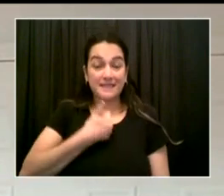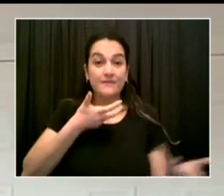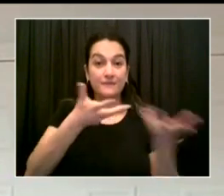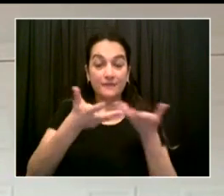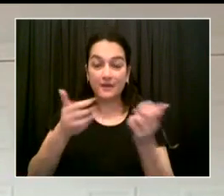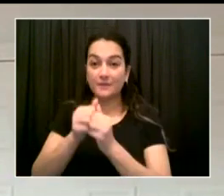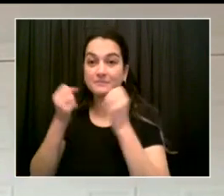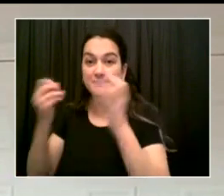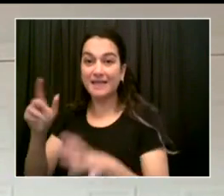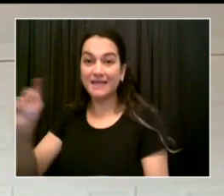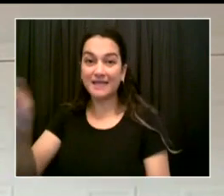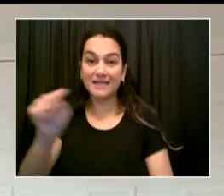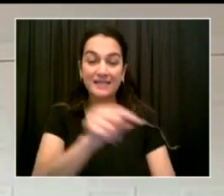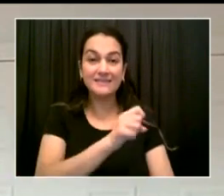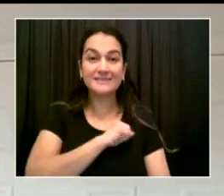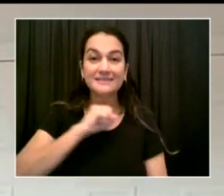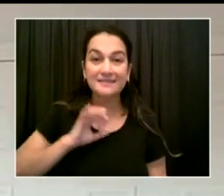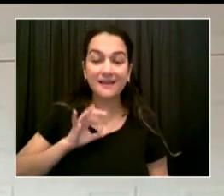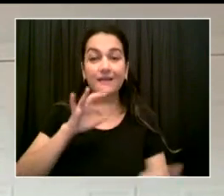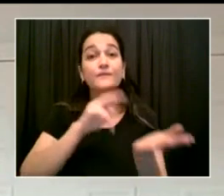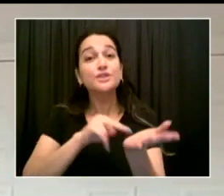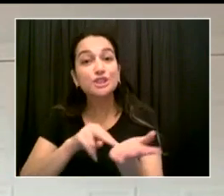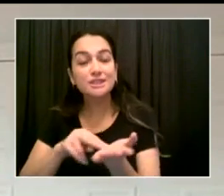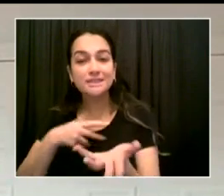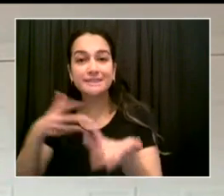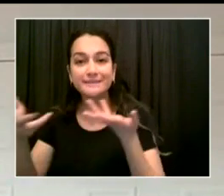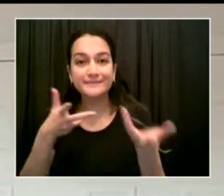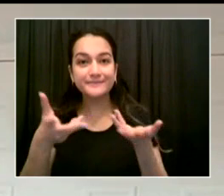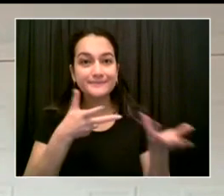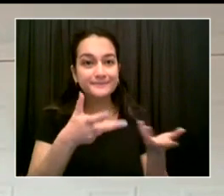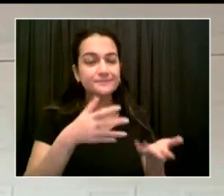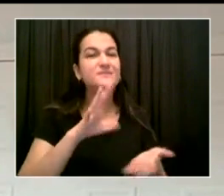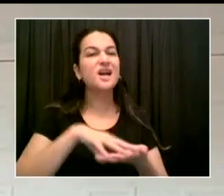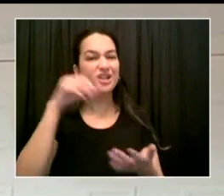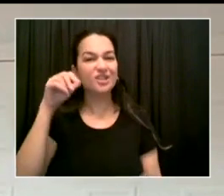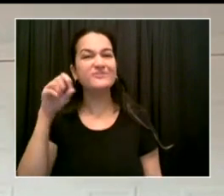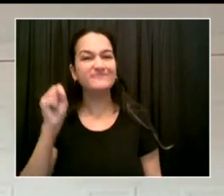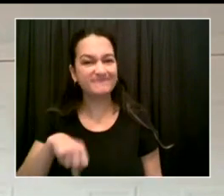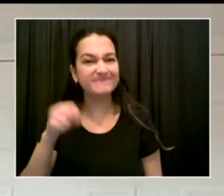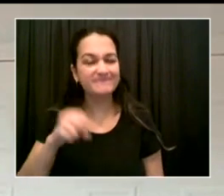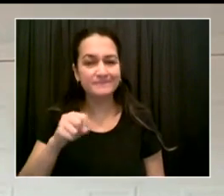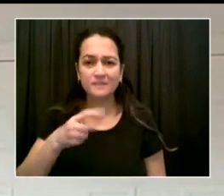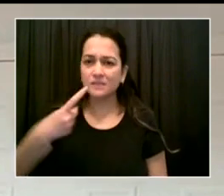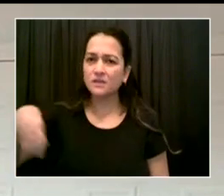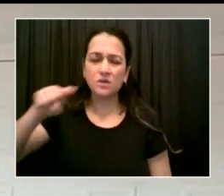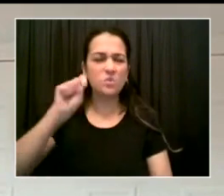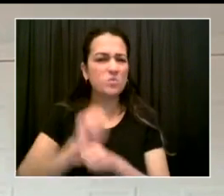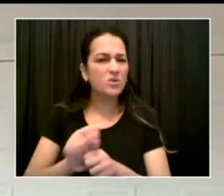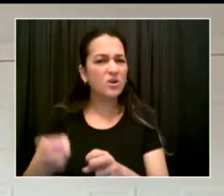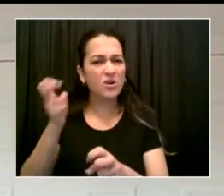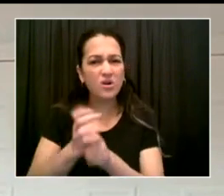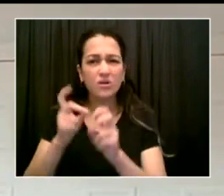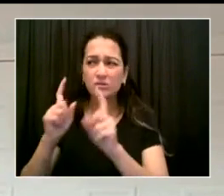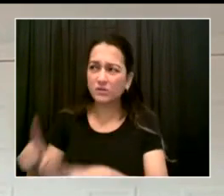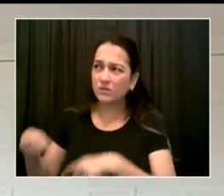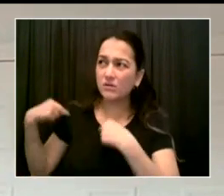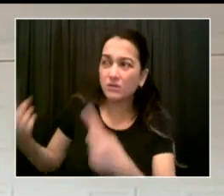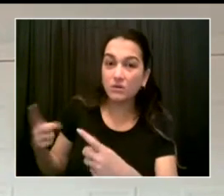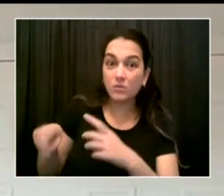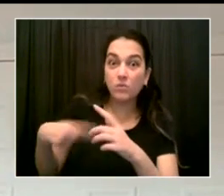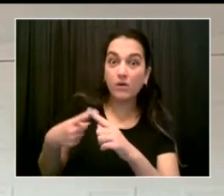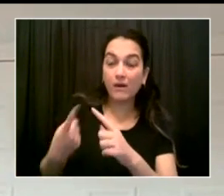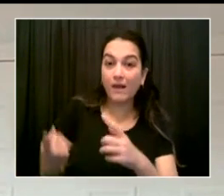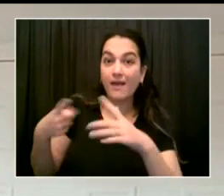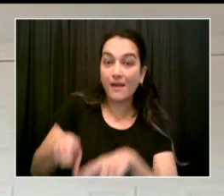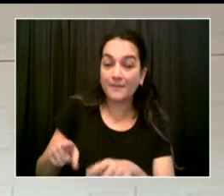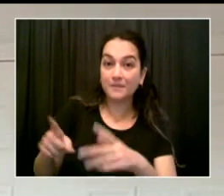Yorkers over the past year and a half, and they deserve our best moves to keep New Yorkers healthy and out of the hospital. And so that's why I